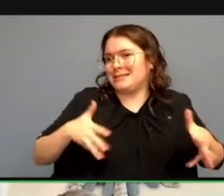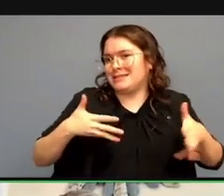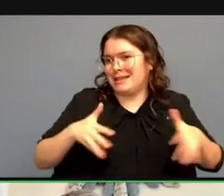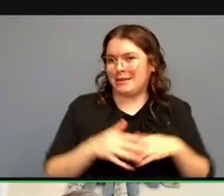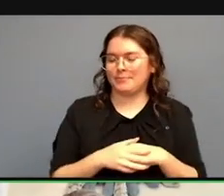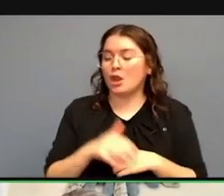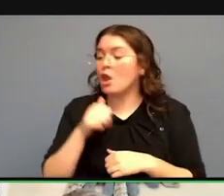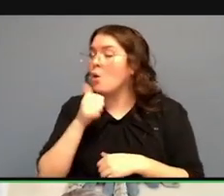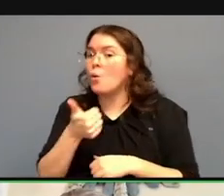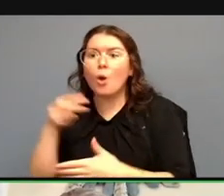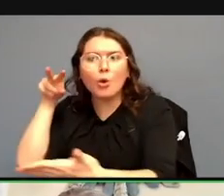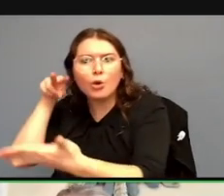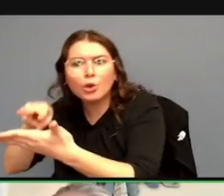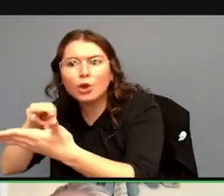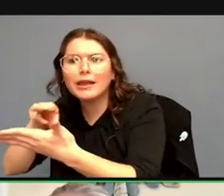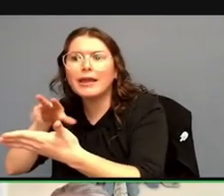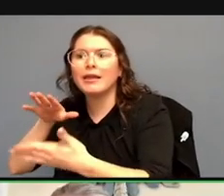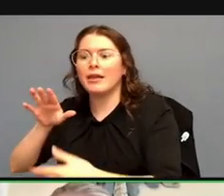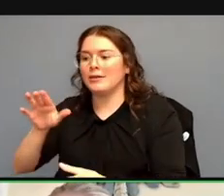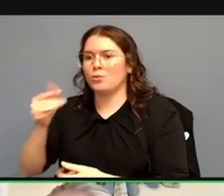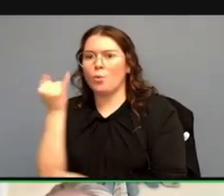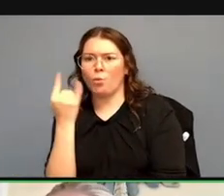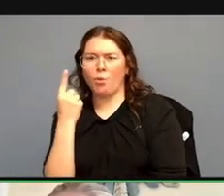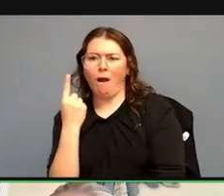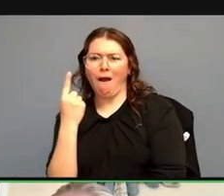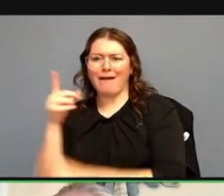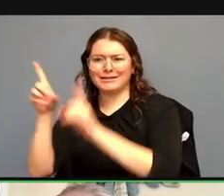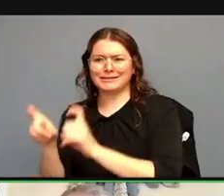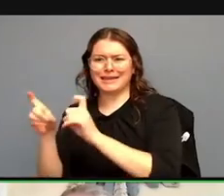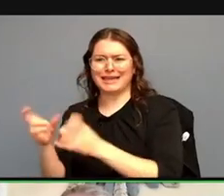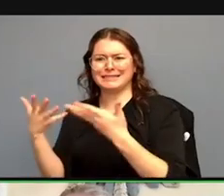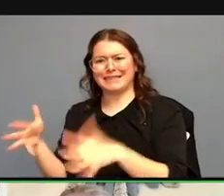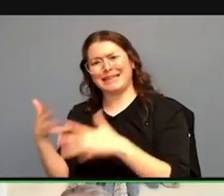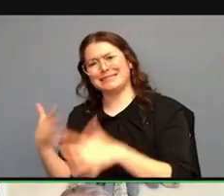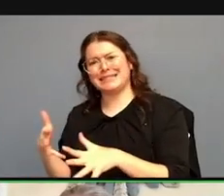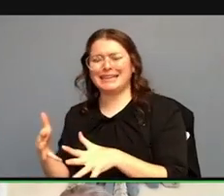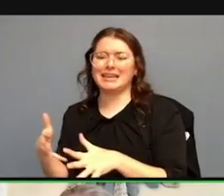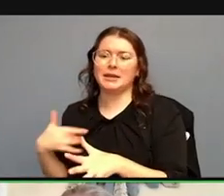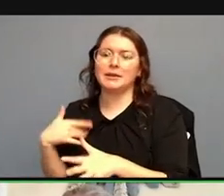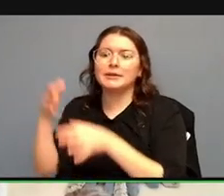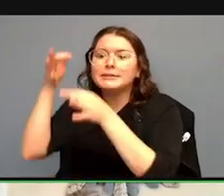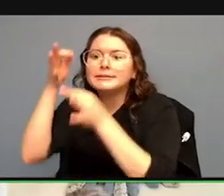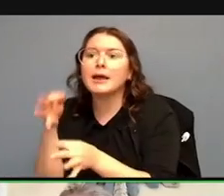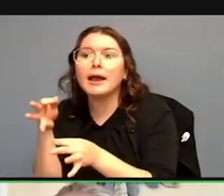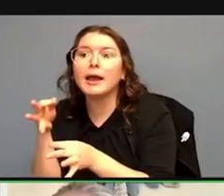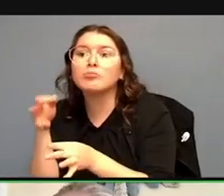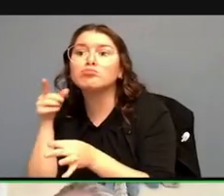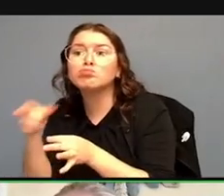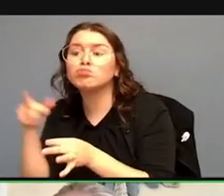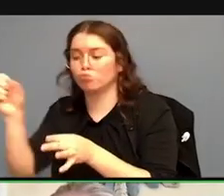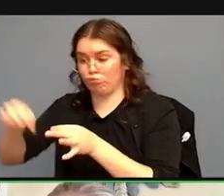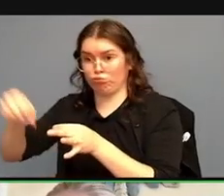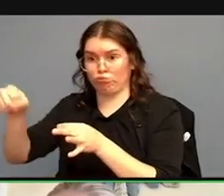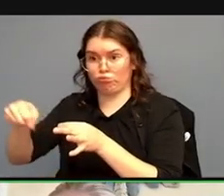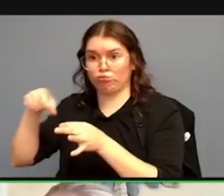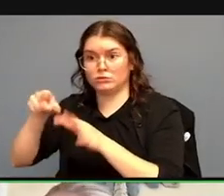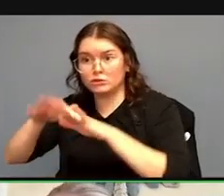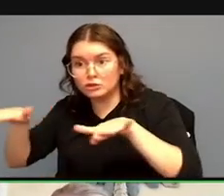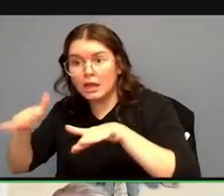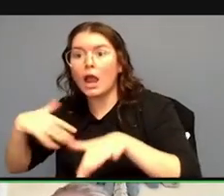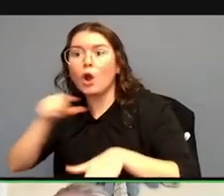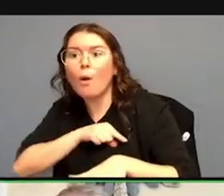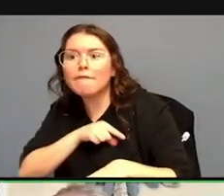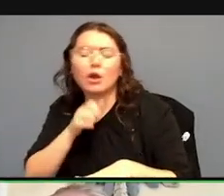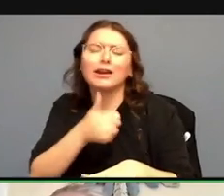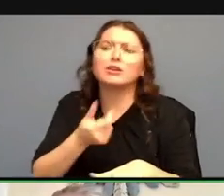going to look at just one single test or one single measure and say, yes, your child qualifies or does